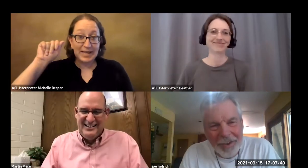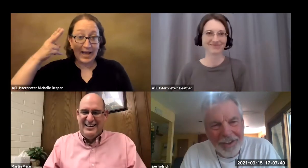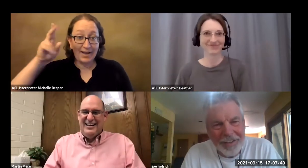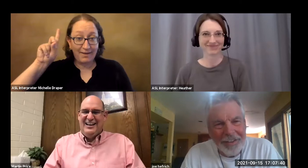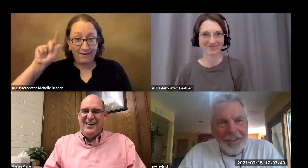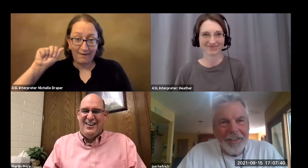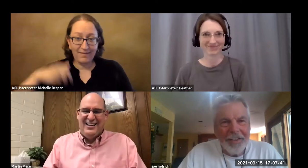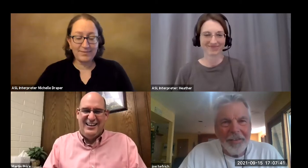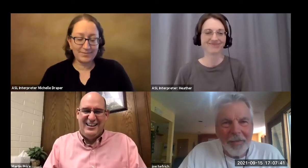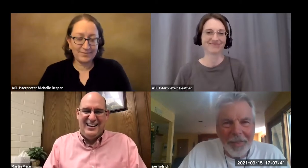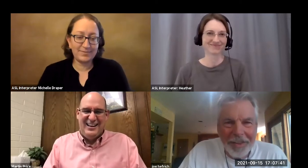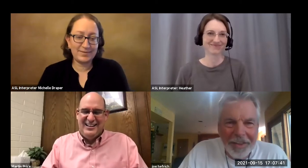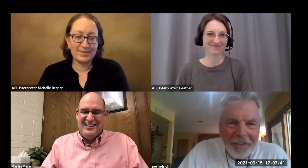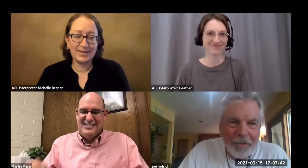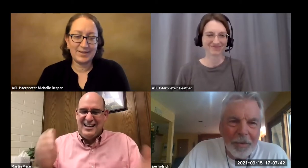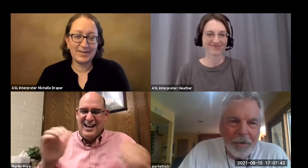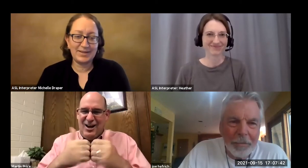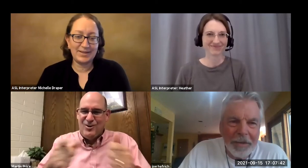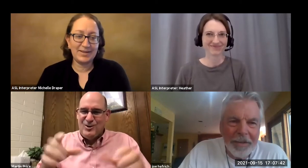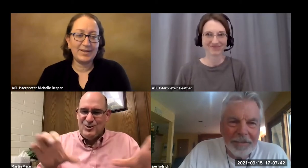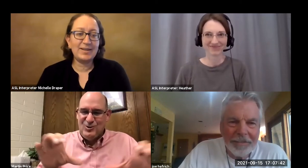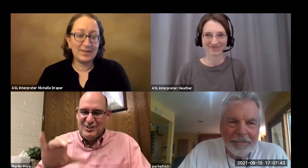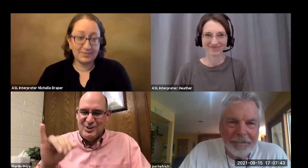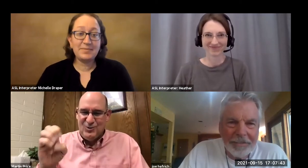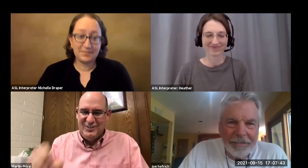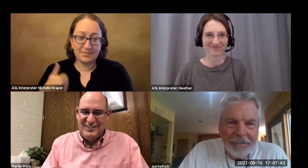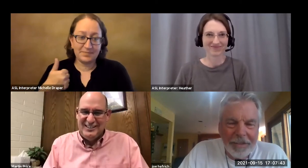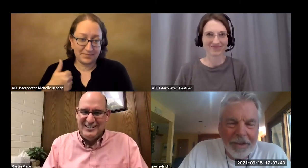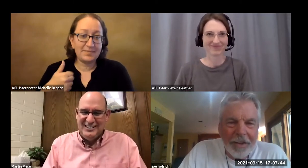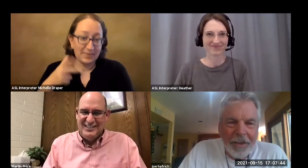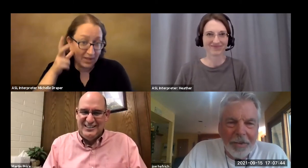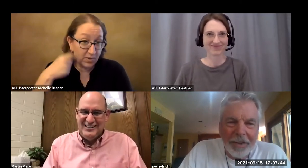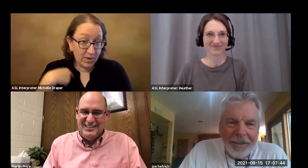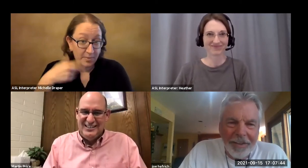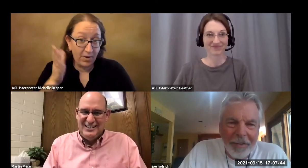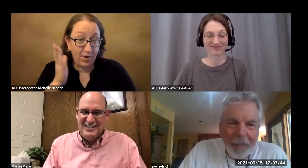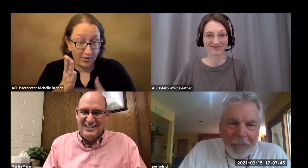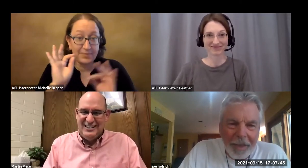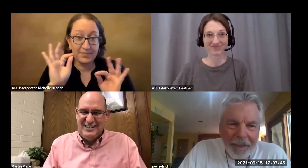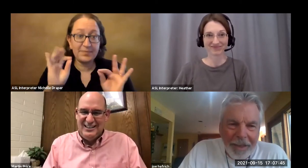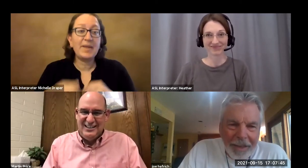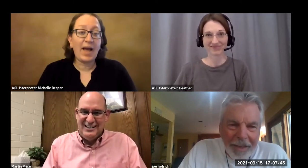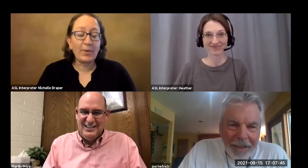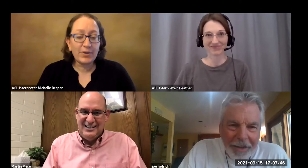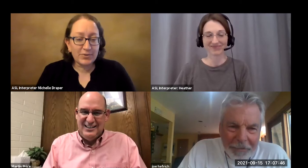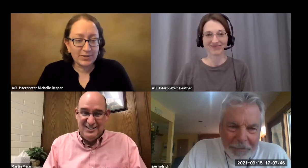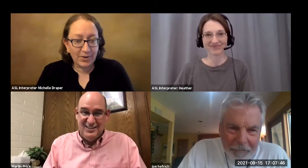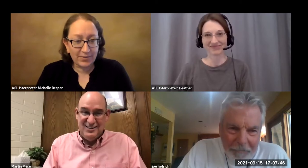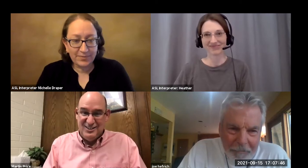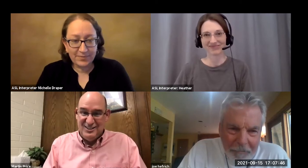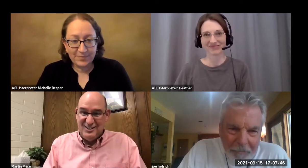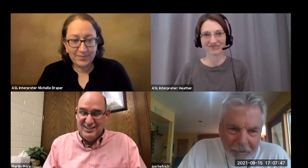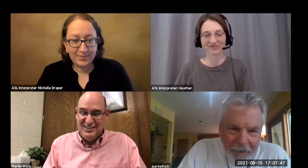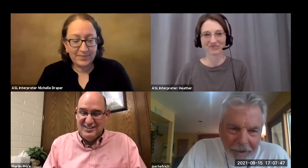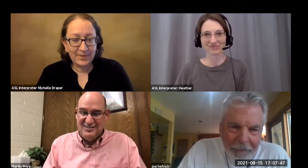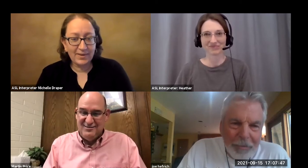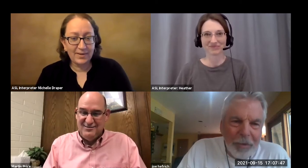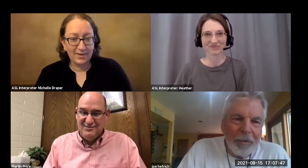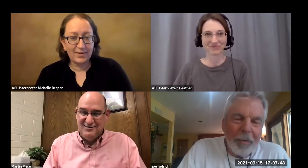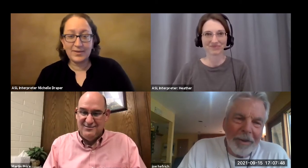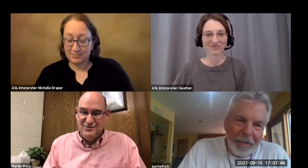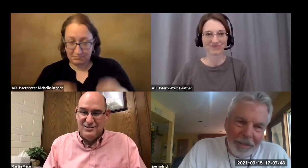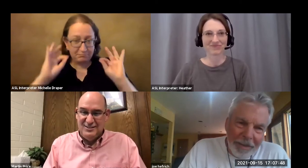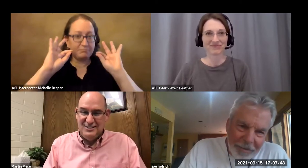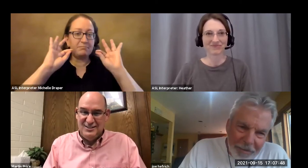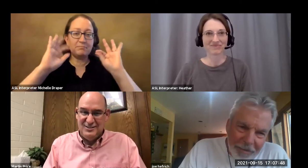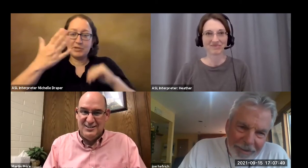You know, can you hear me? Okay. How are you doing, Joe? I'm